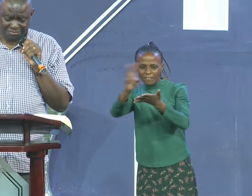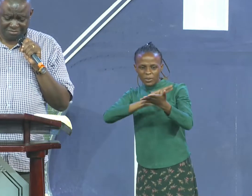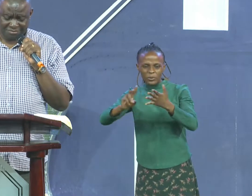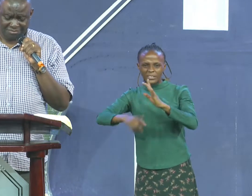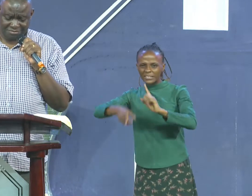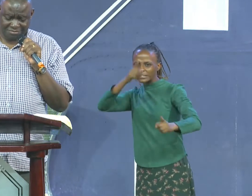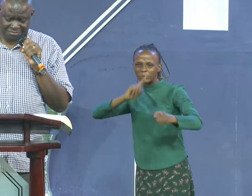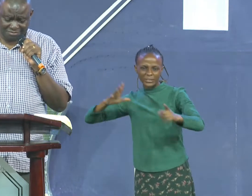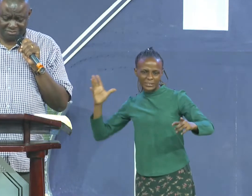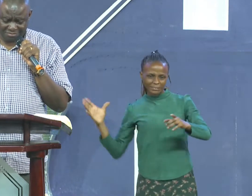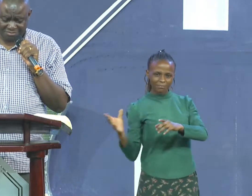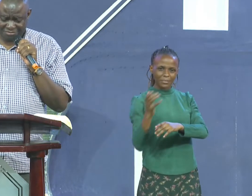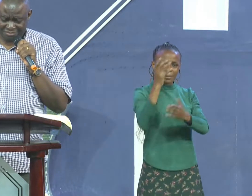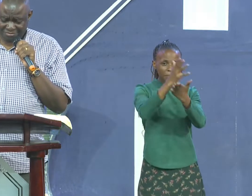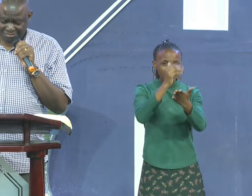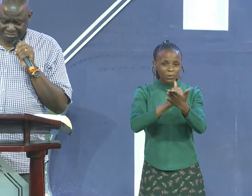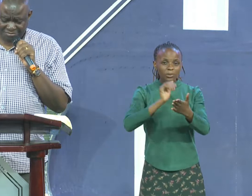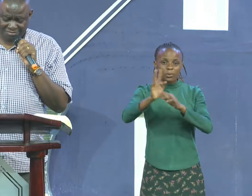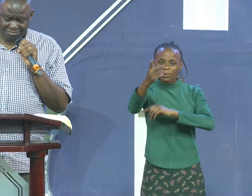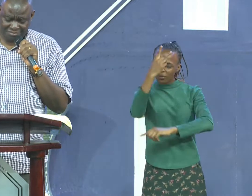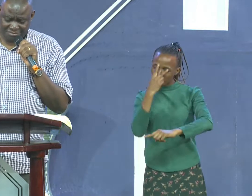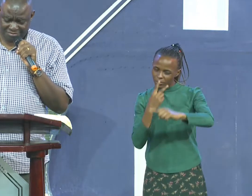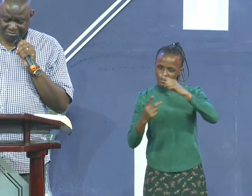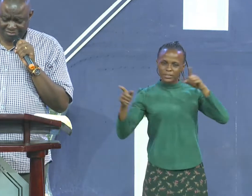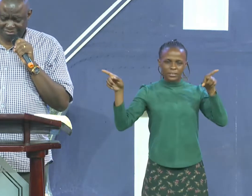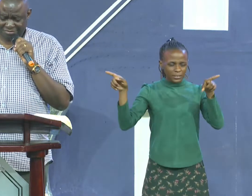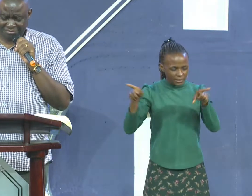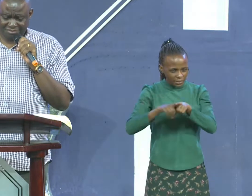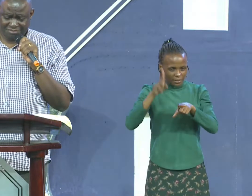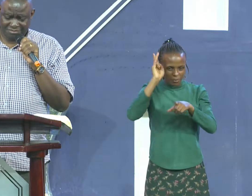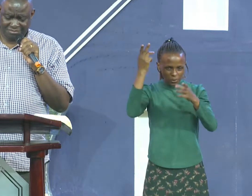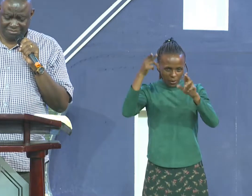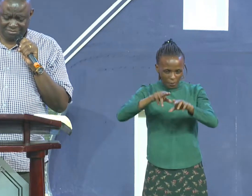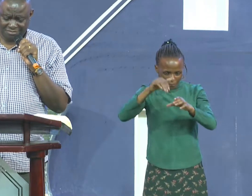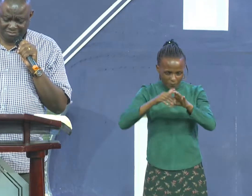embiro. Kubanga okwolesebwako kukyali kwa ntuuko zaakwo